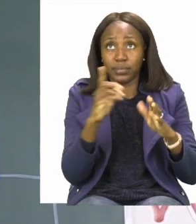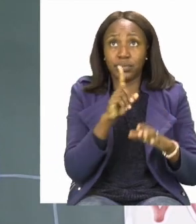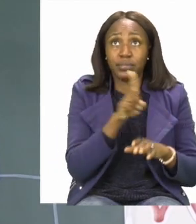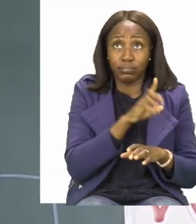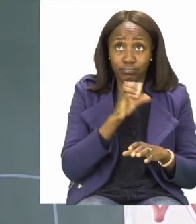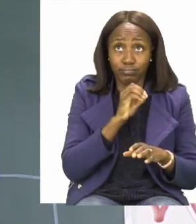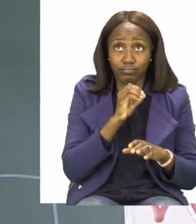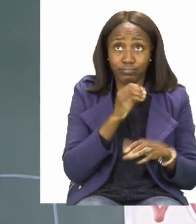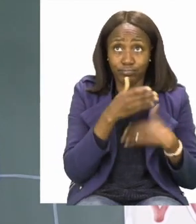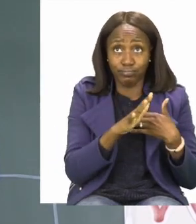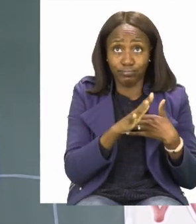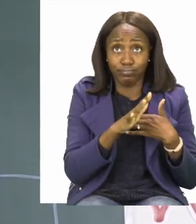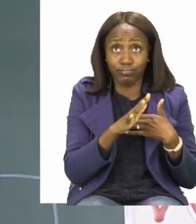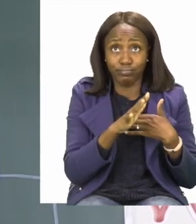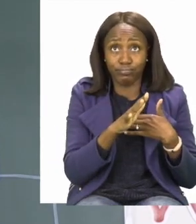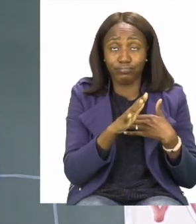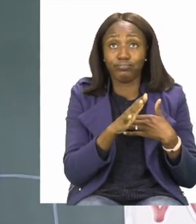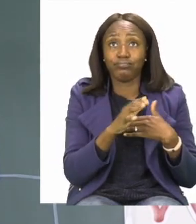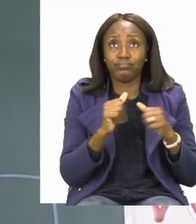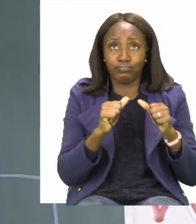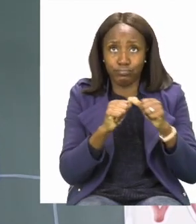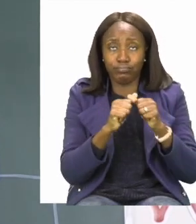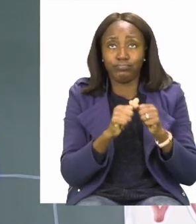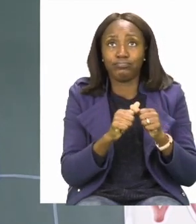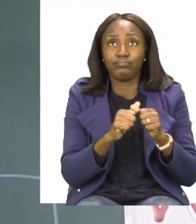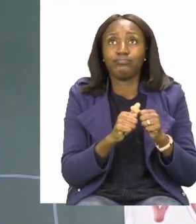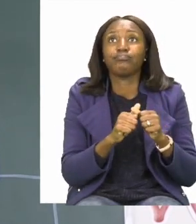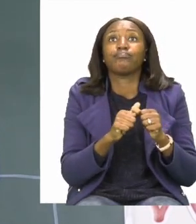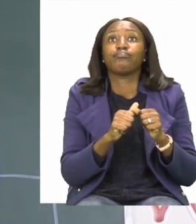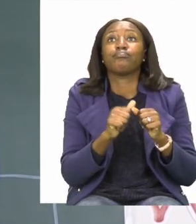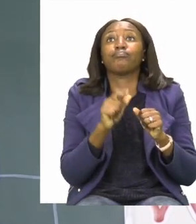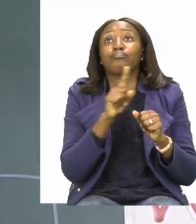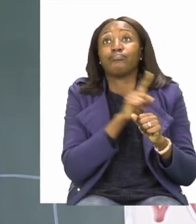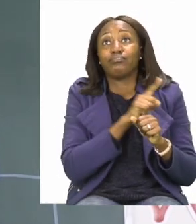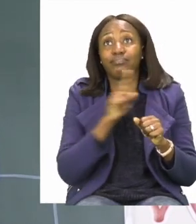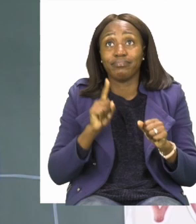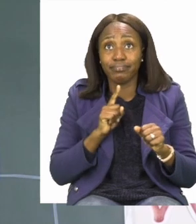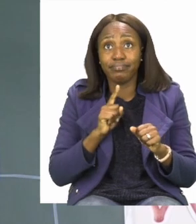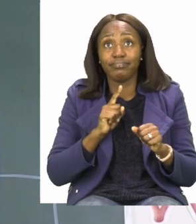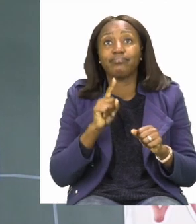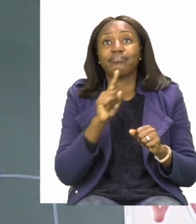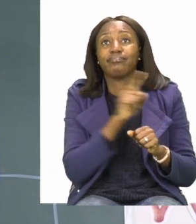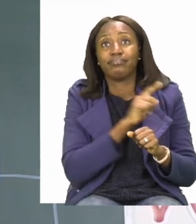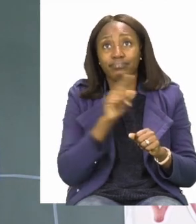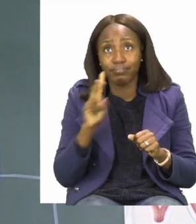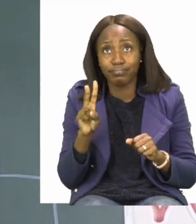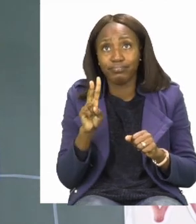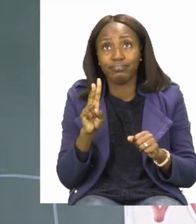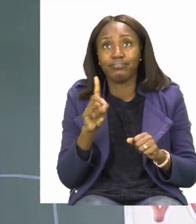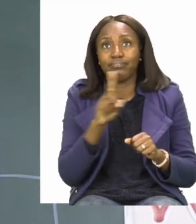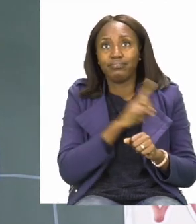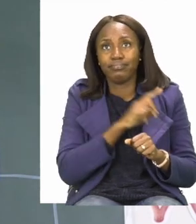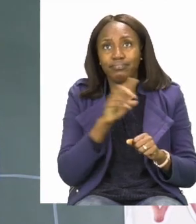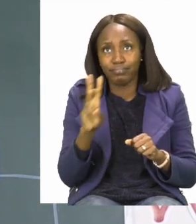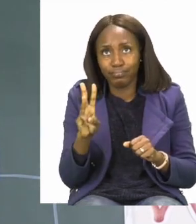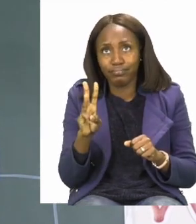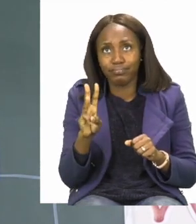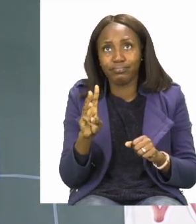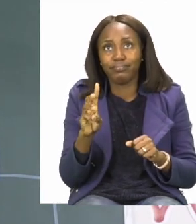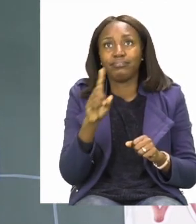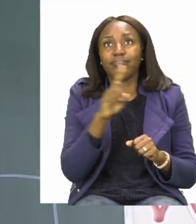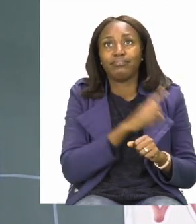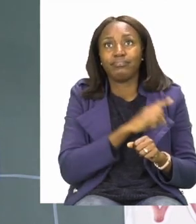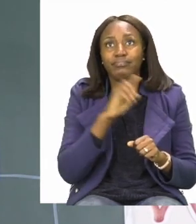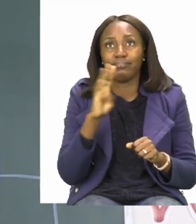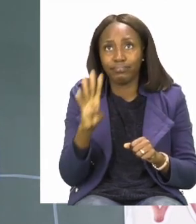10. 10 is already there, so we say 11, 12,